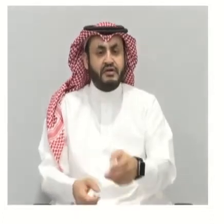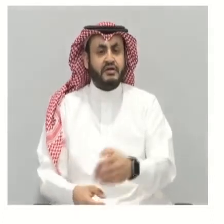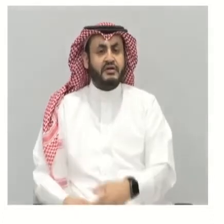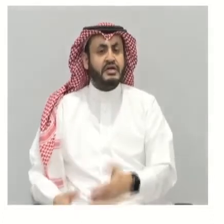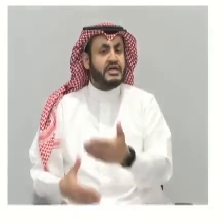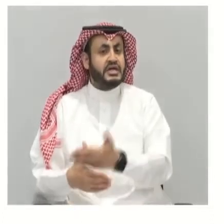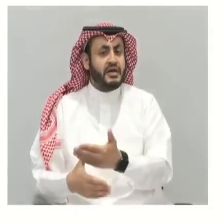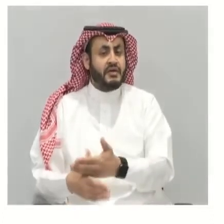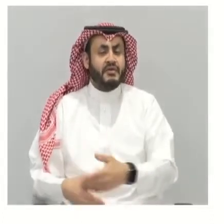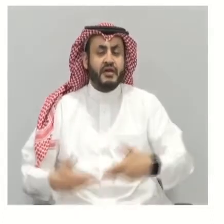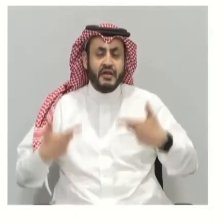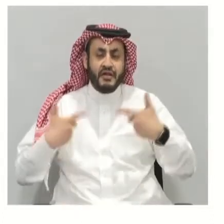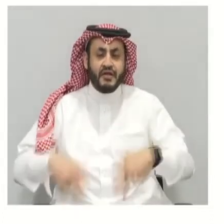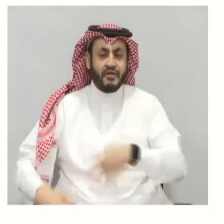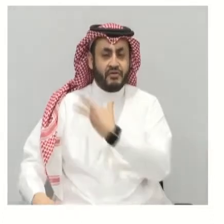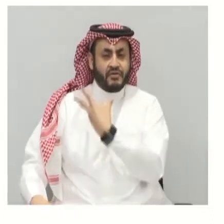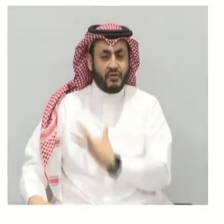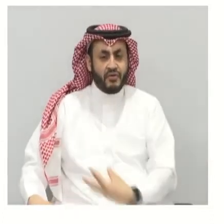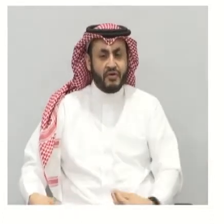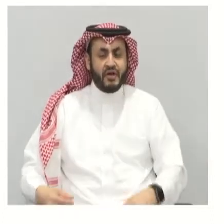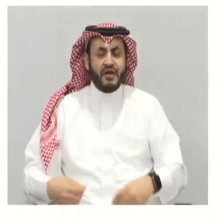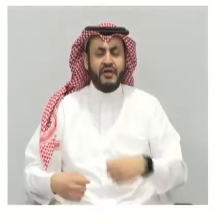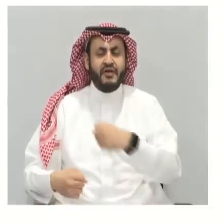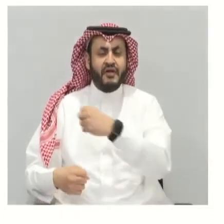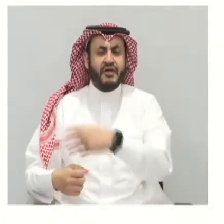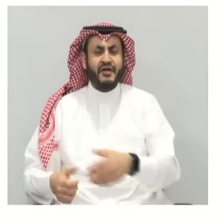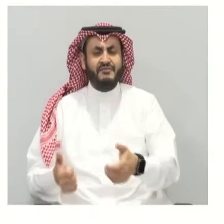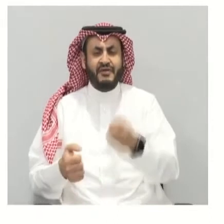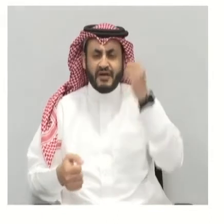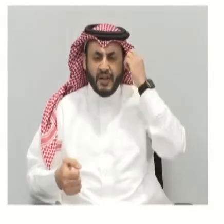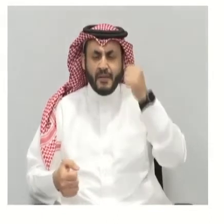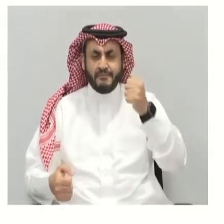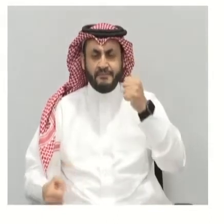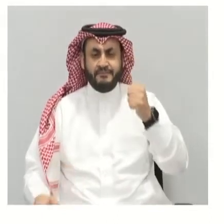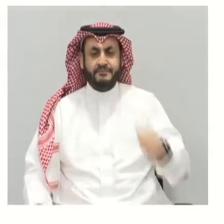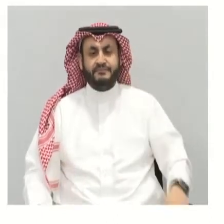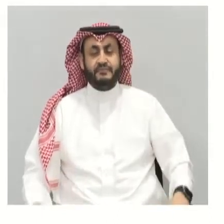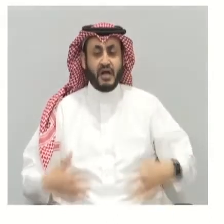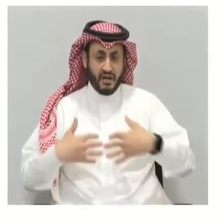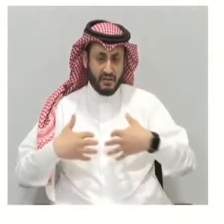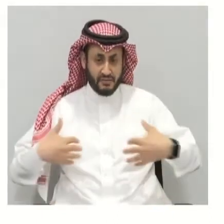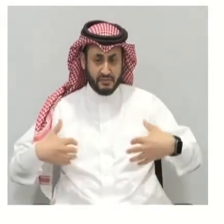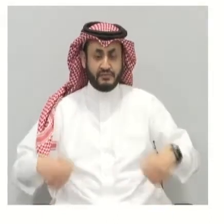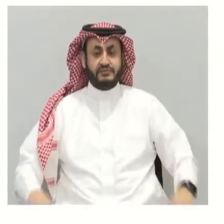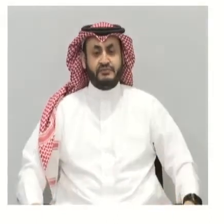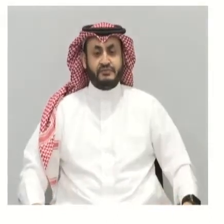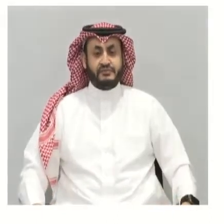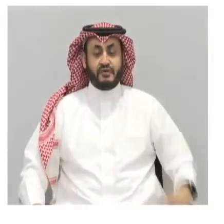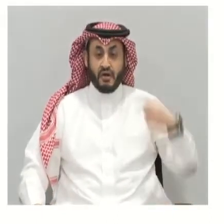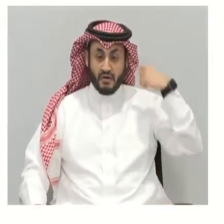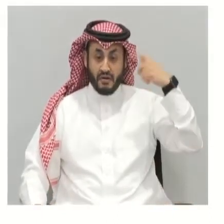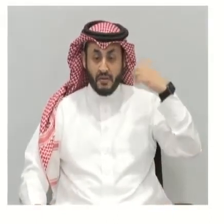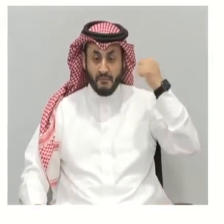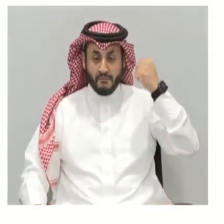a way to relax, as an escape from academic pressure, and as a fun way to use brain